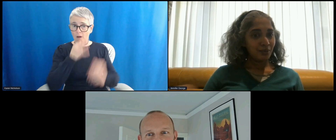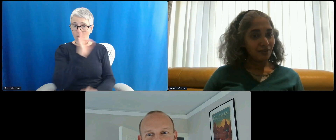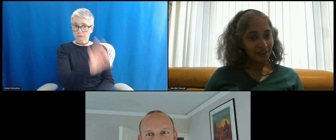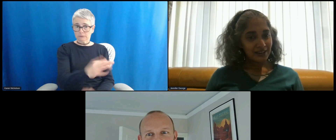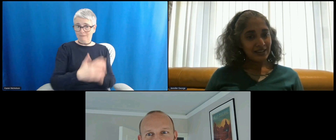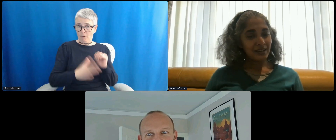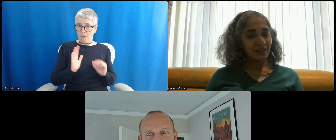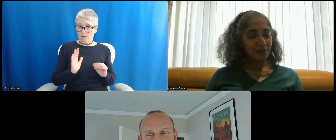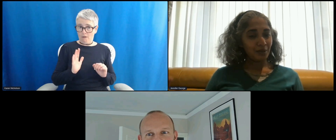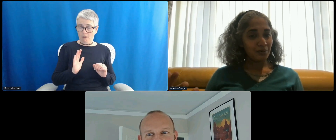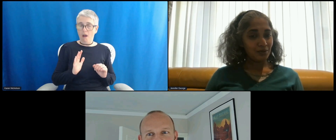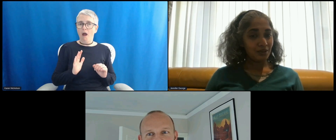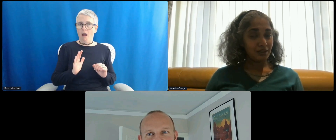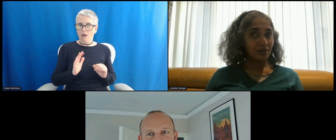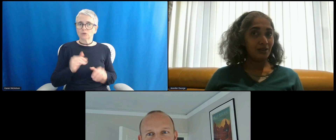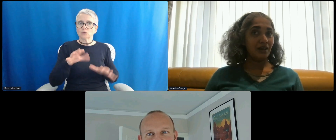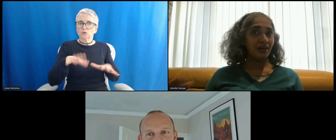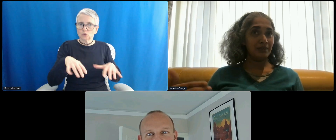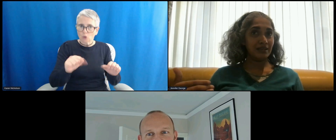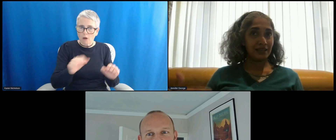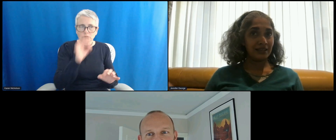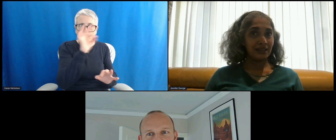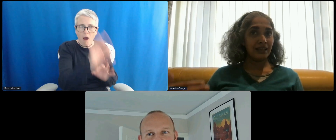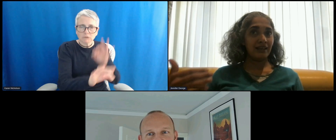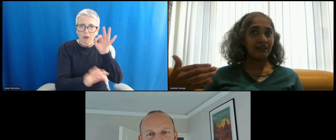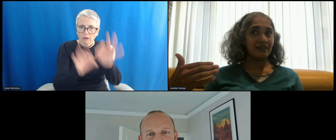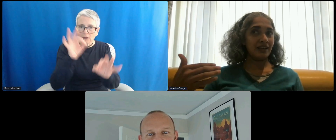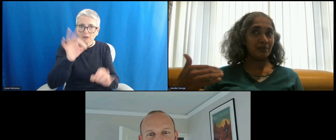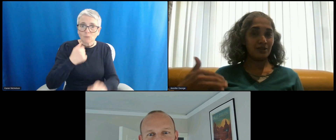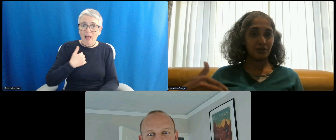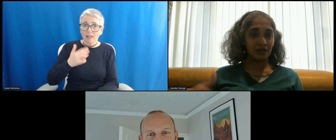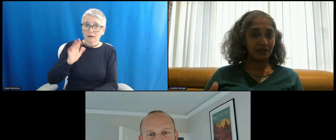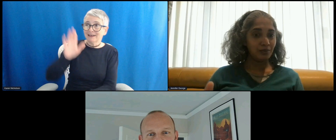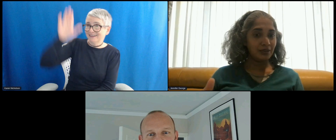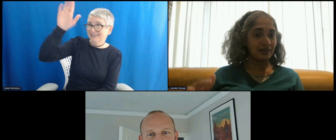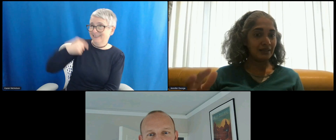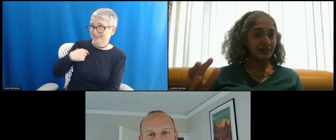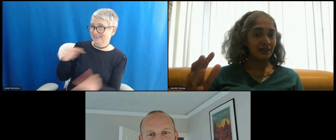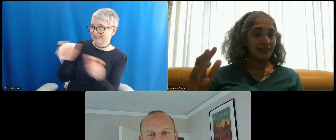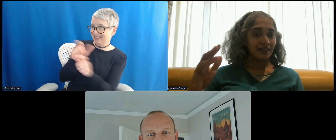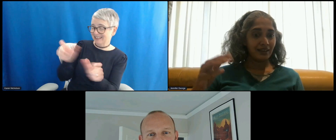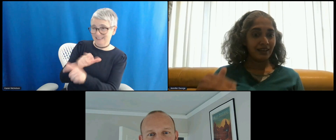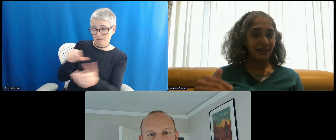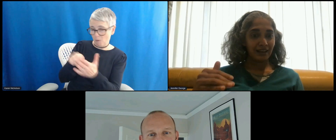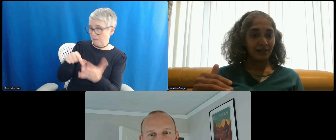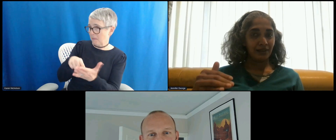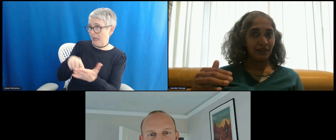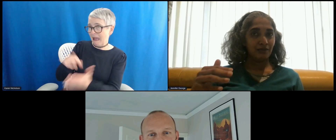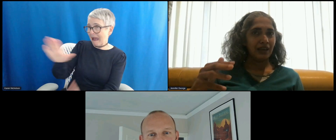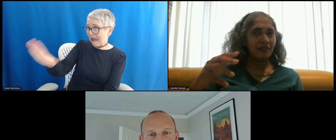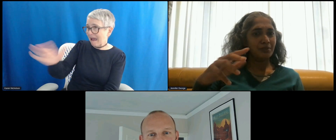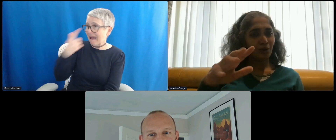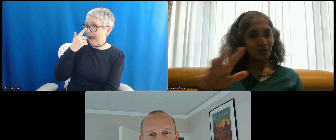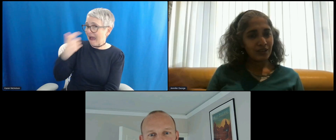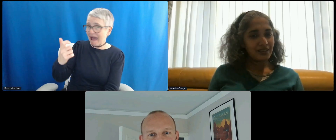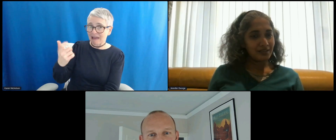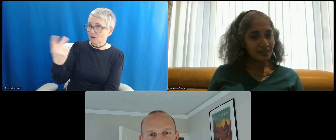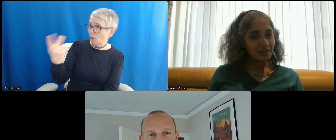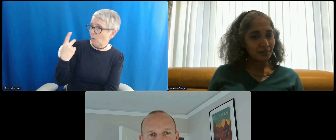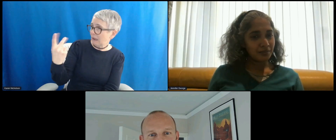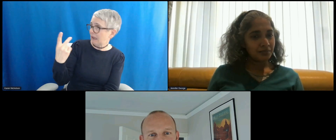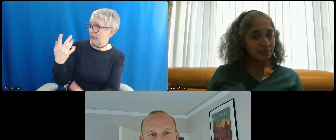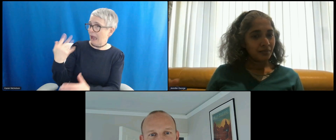that provided staff an opportunity to look, I'm dyslexic and I've been struggling with this. Can we have a